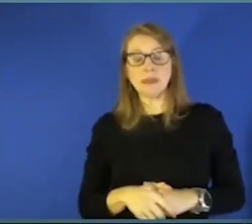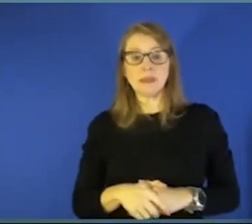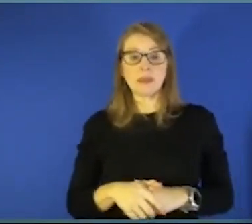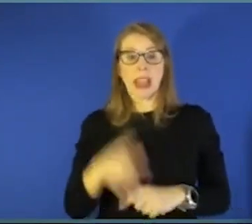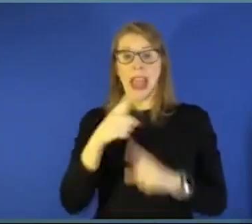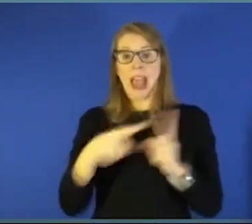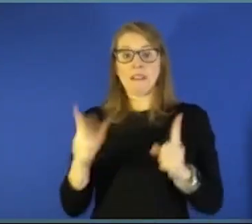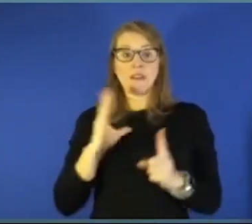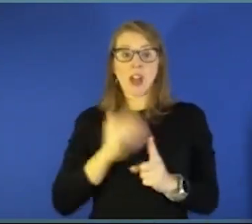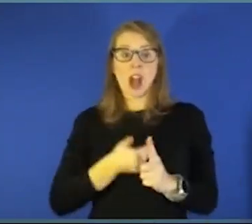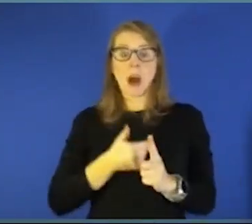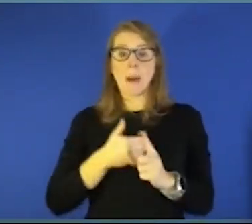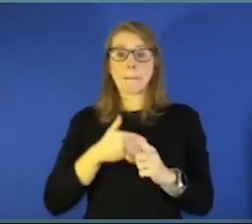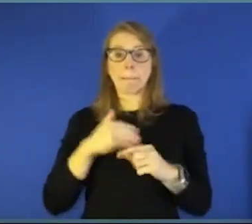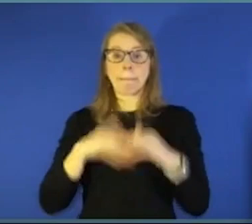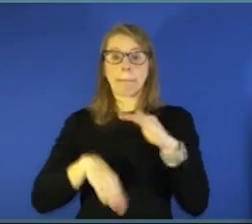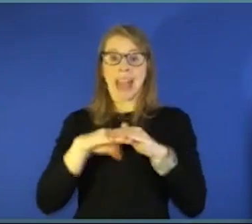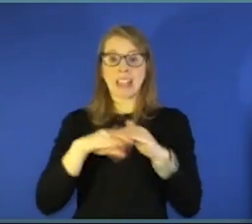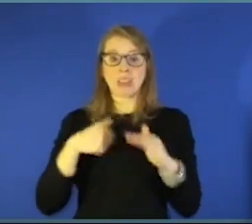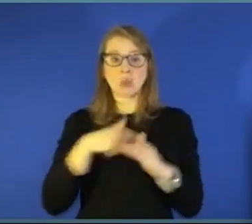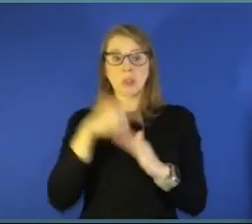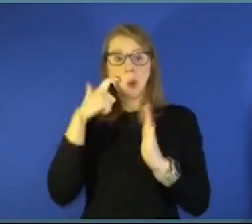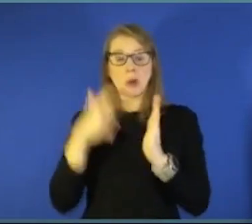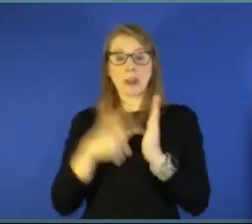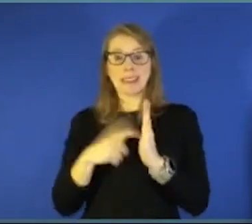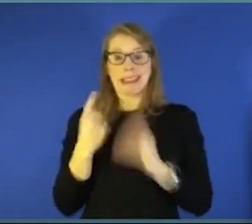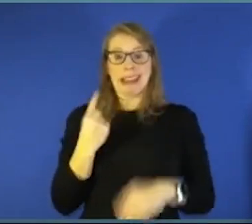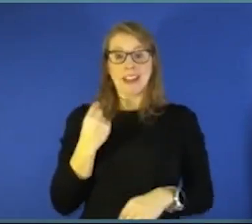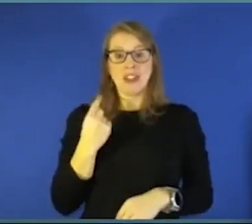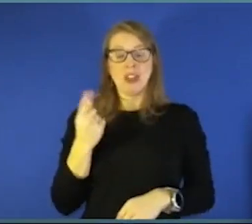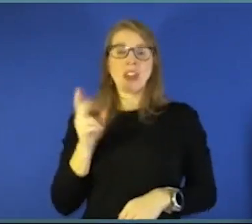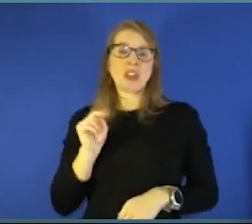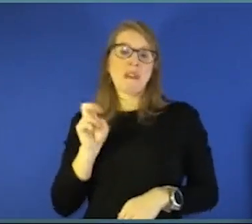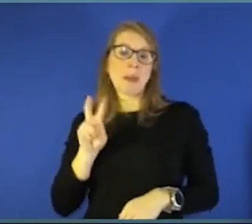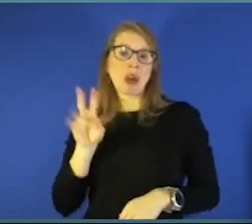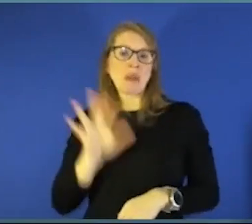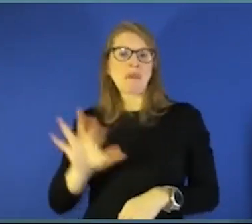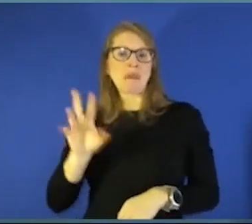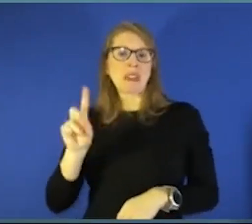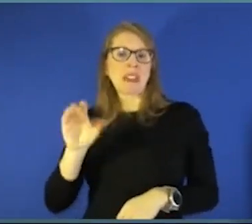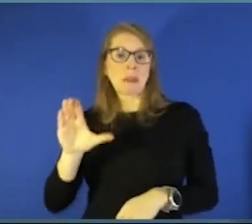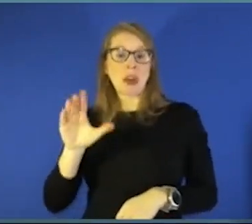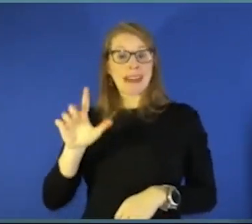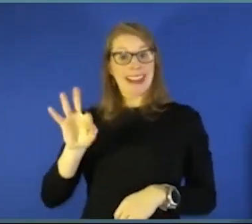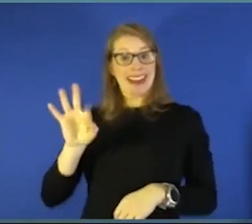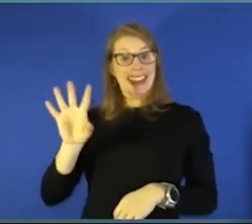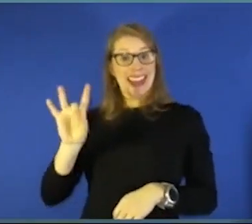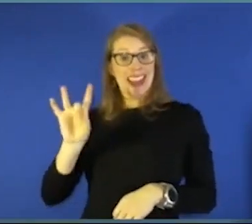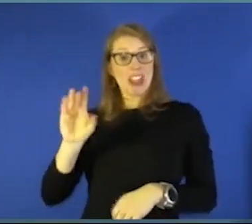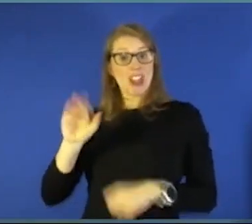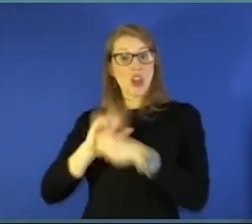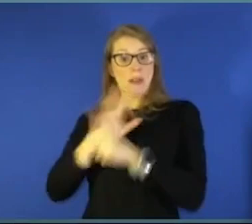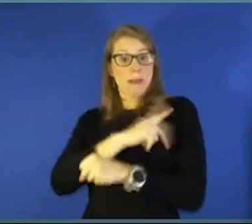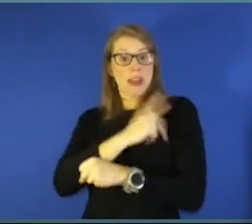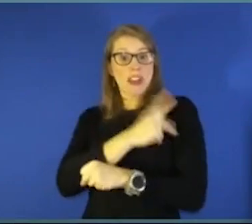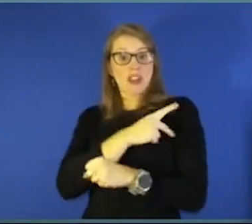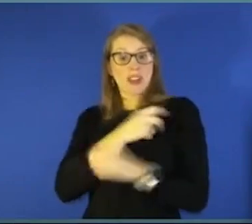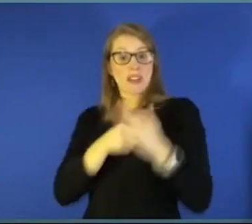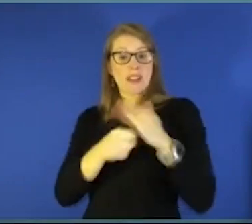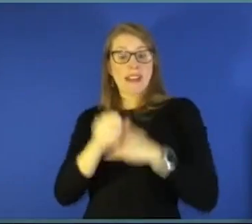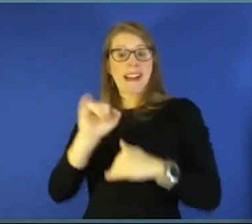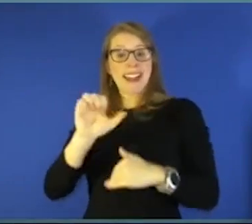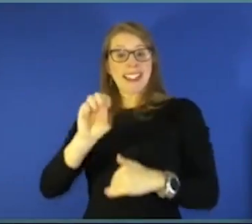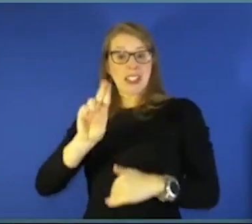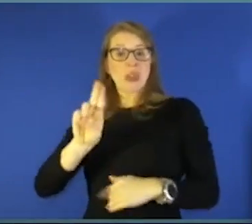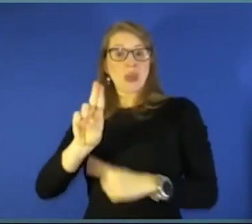that we saw a year ago, November, December. We actually had 98 COVID patients in isolation